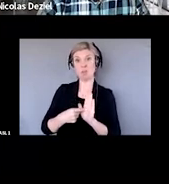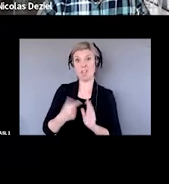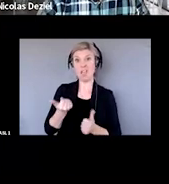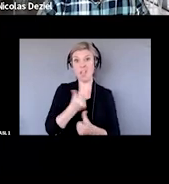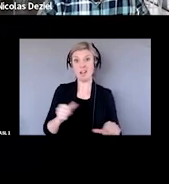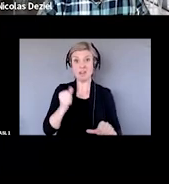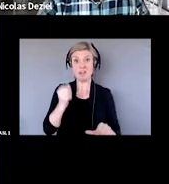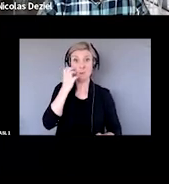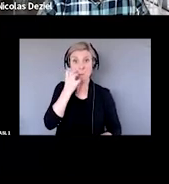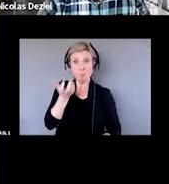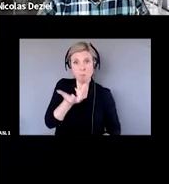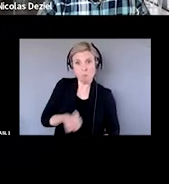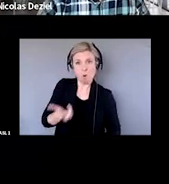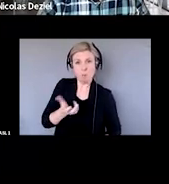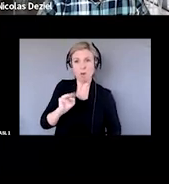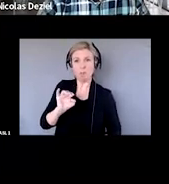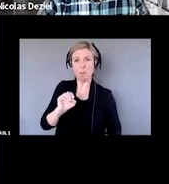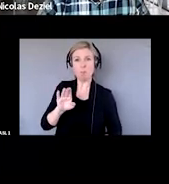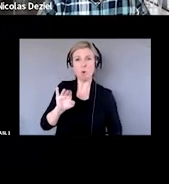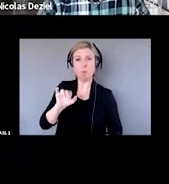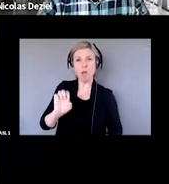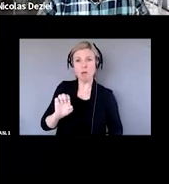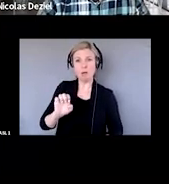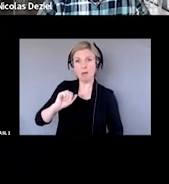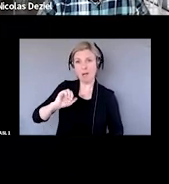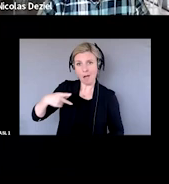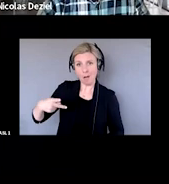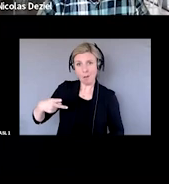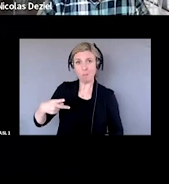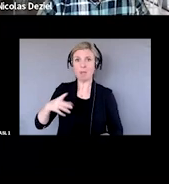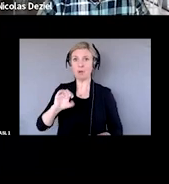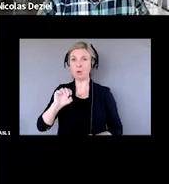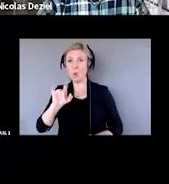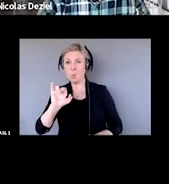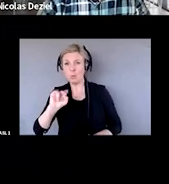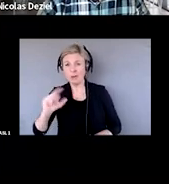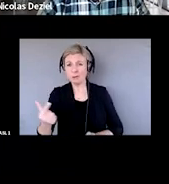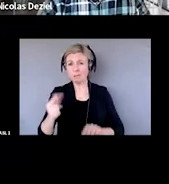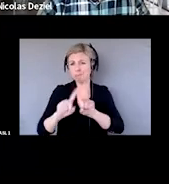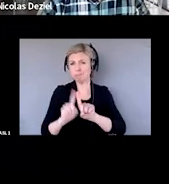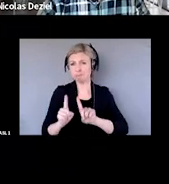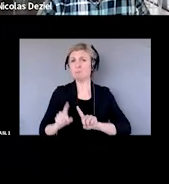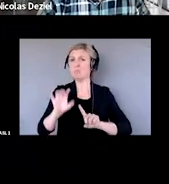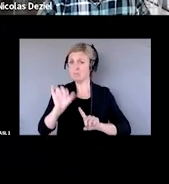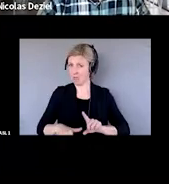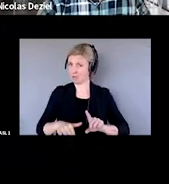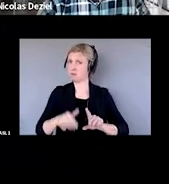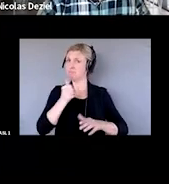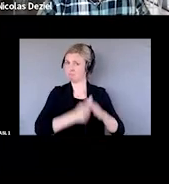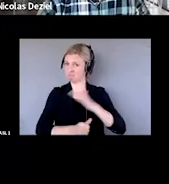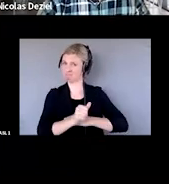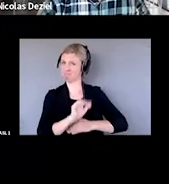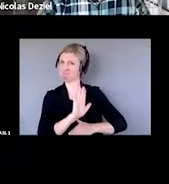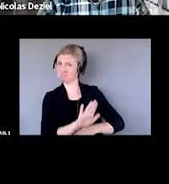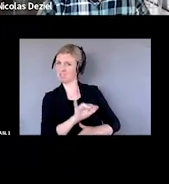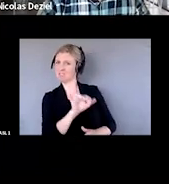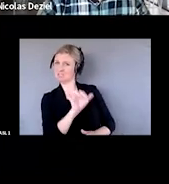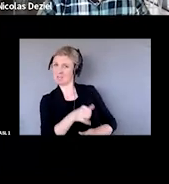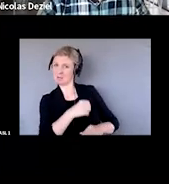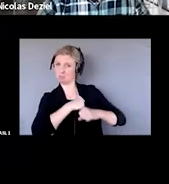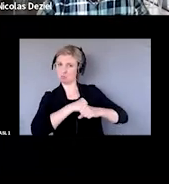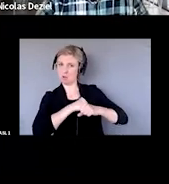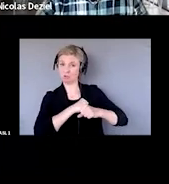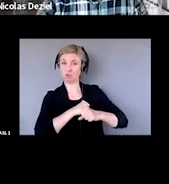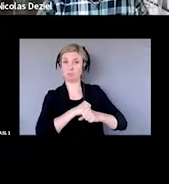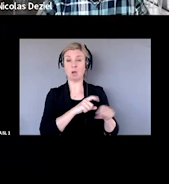software code. Using such coding is a form of language in itself, and it does constitute a literary work, which